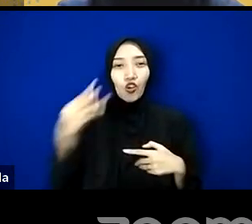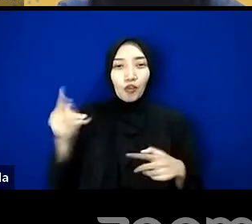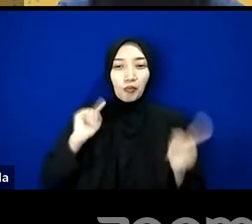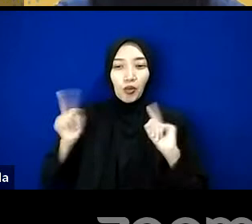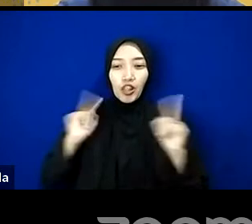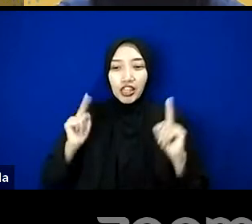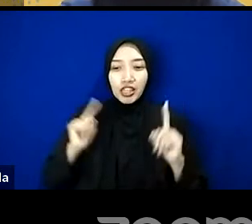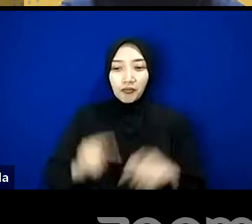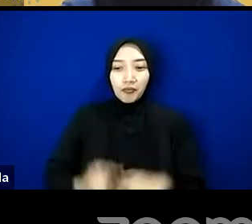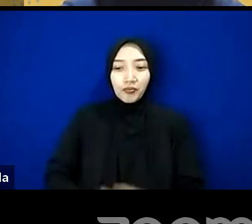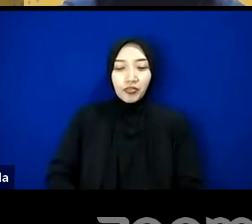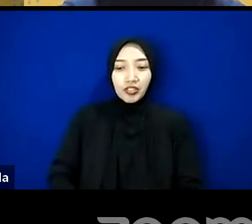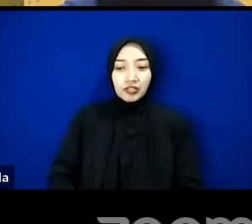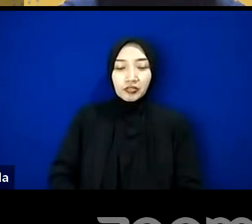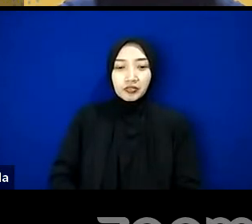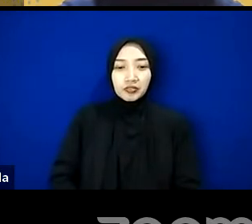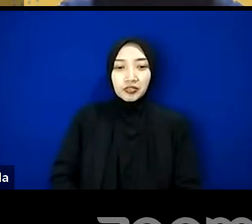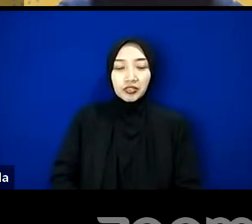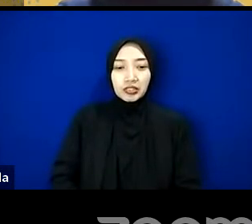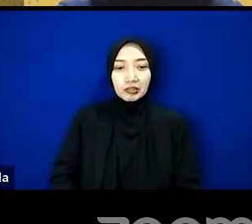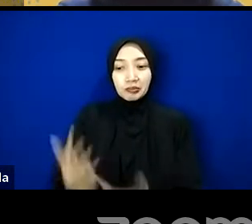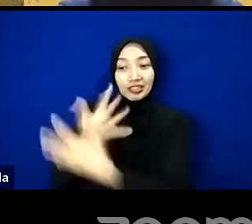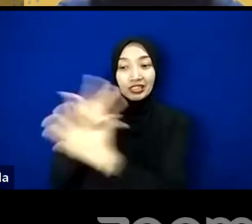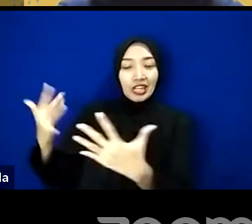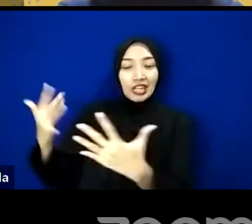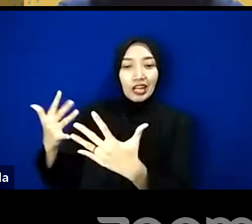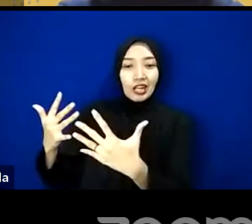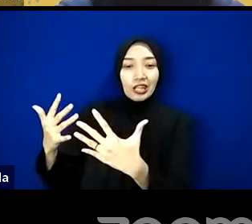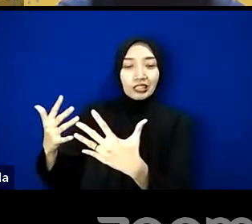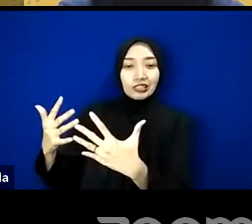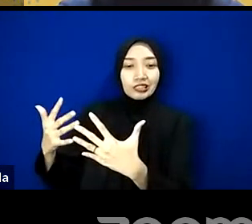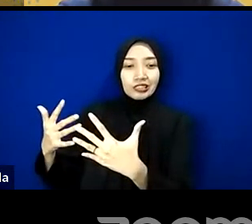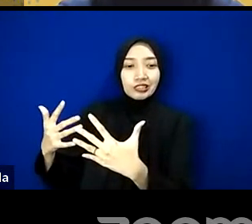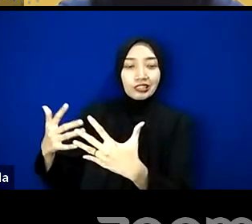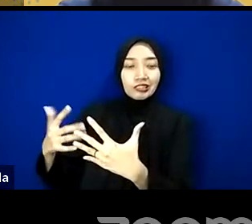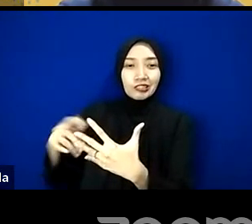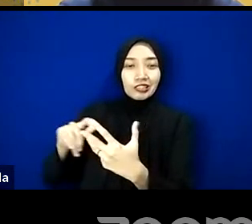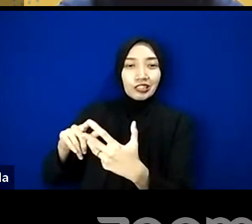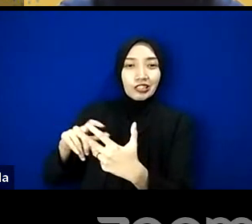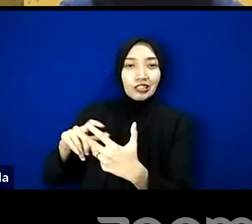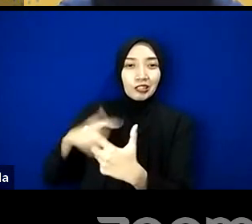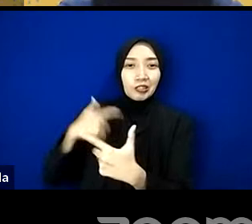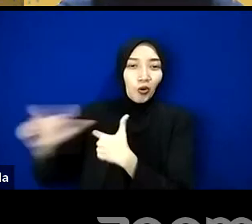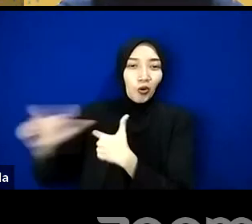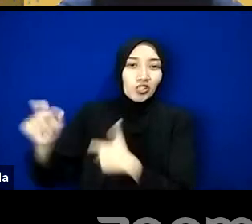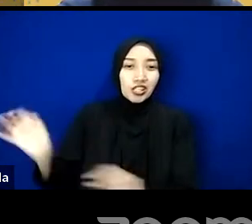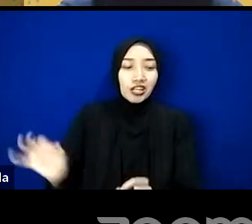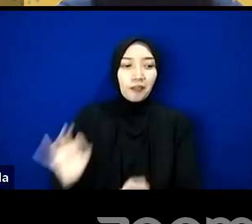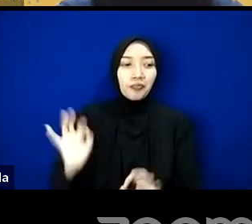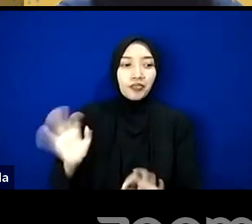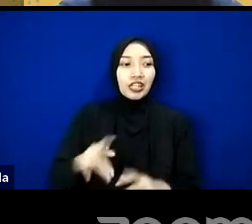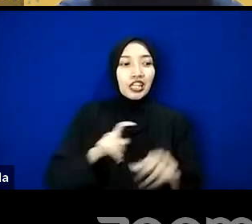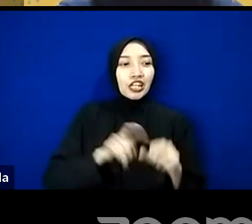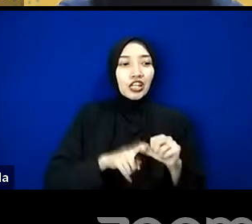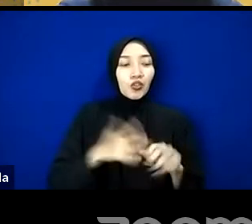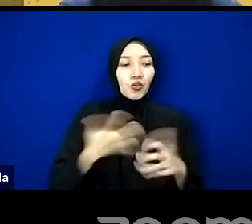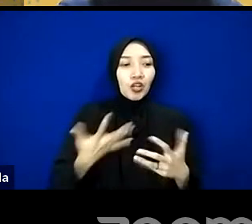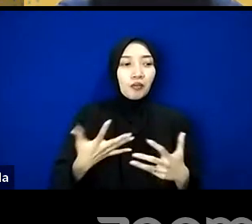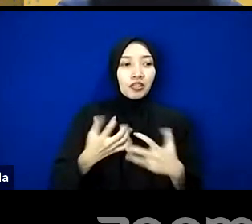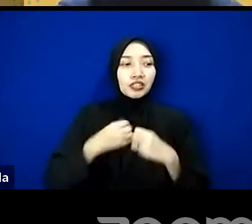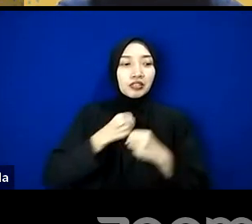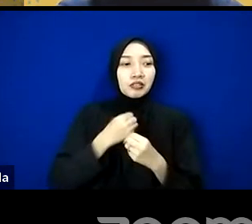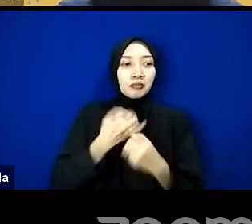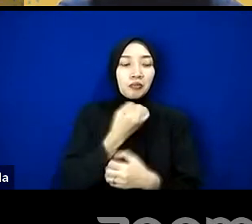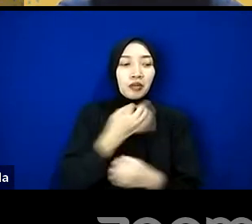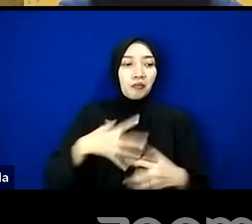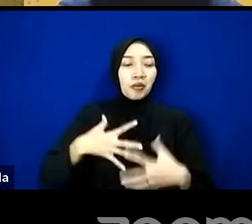are executed here. So it's also somehow depending on how much tension, on how much close the particular things, and